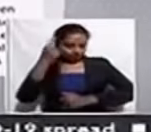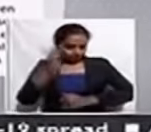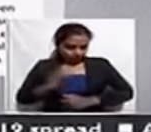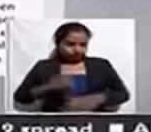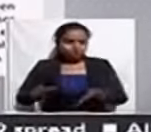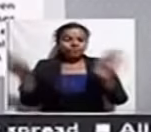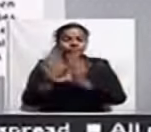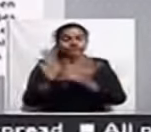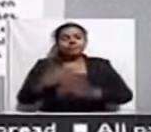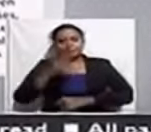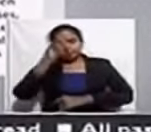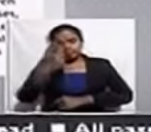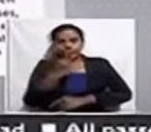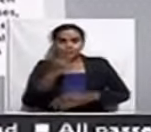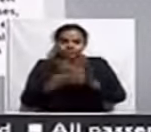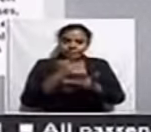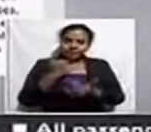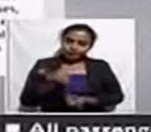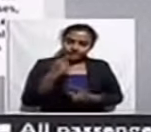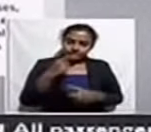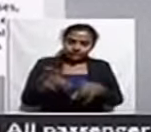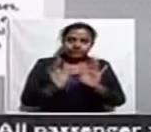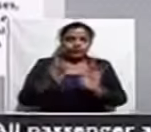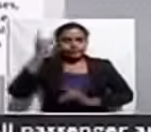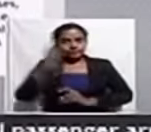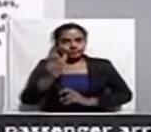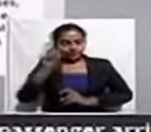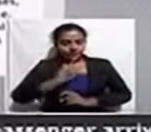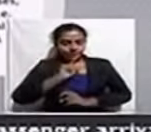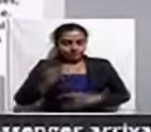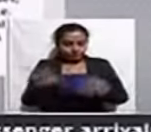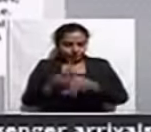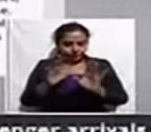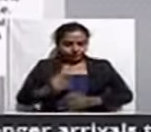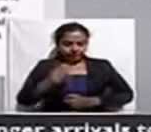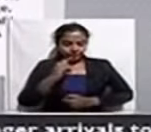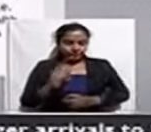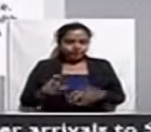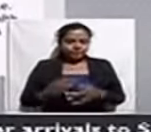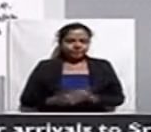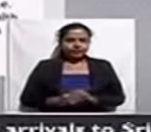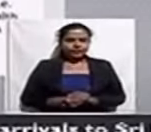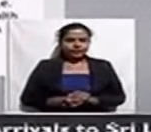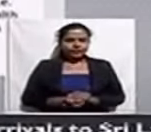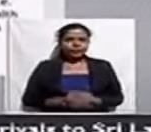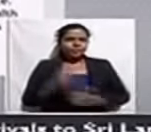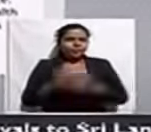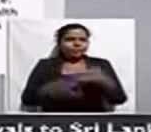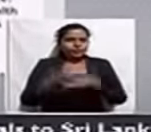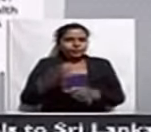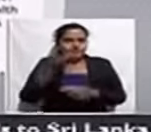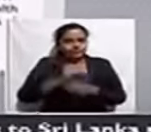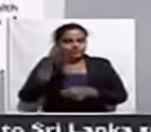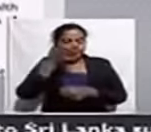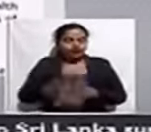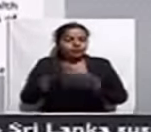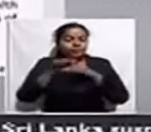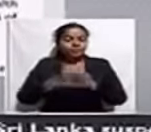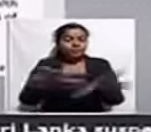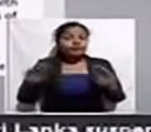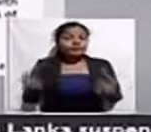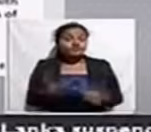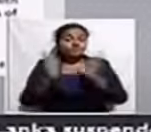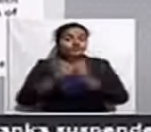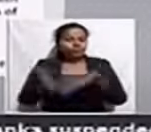The experts highlight the importance for a scientific approach in dealing with the pandemic, as a strain of the COVID-19 virus detected in